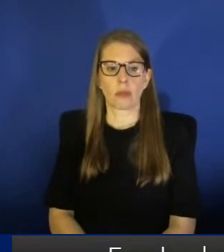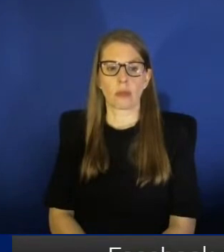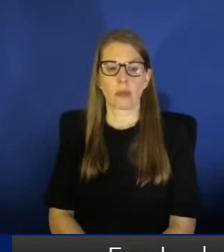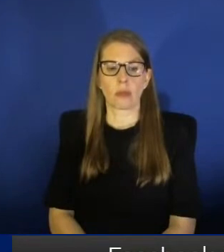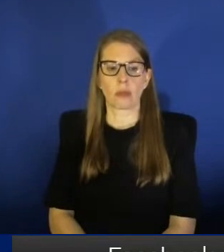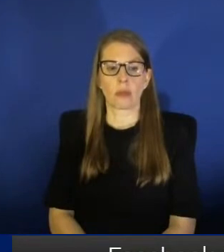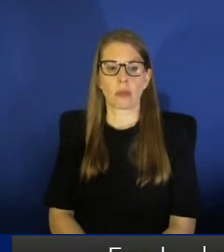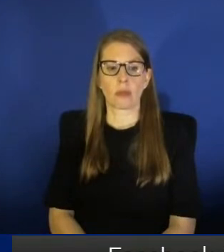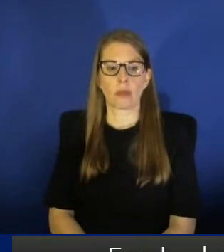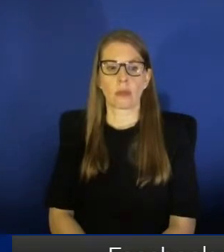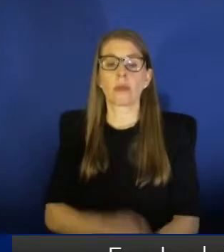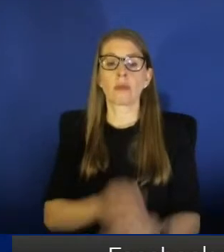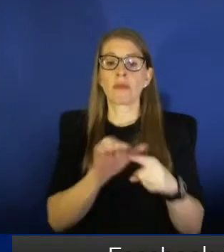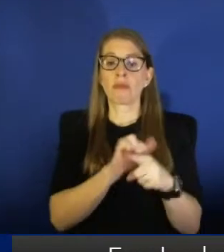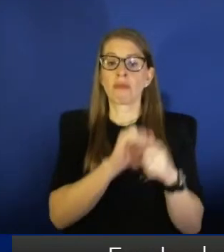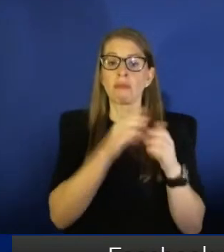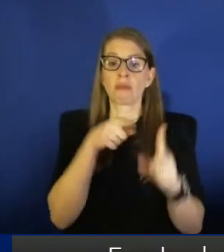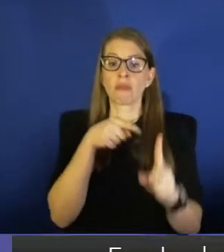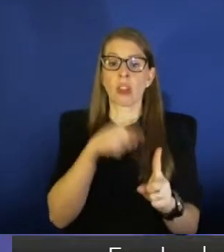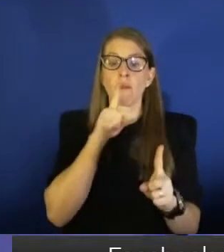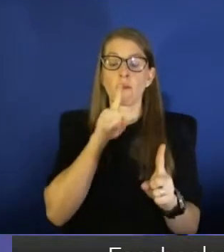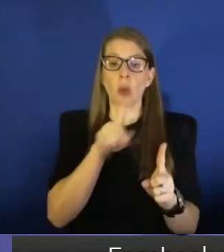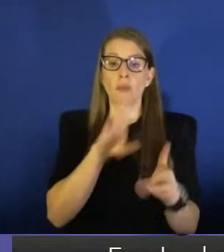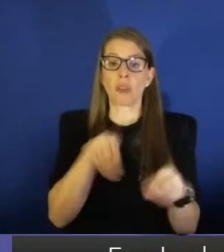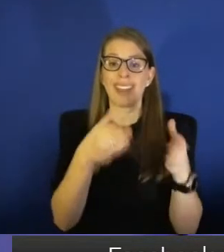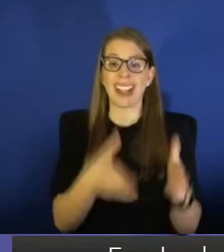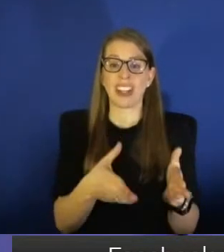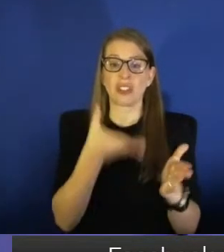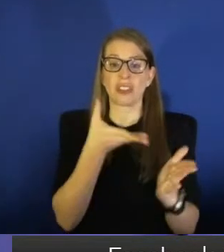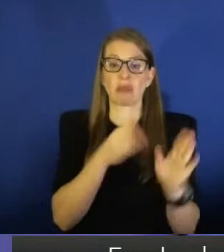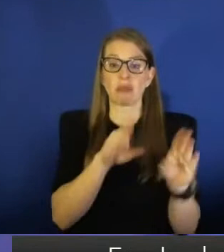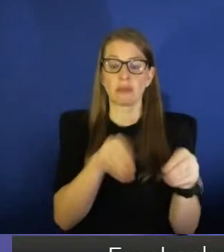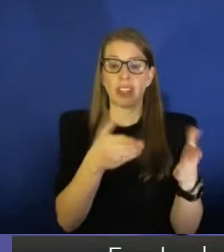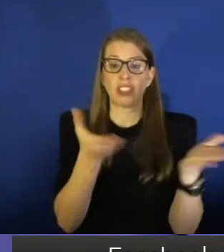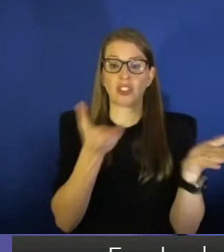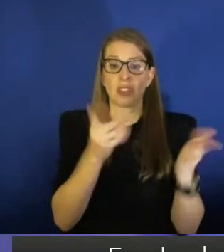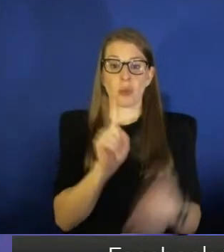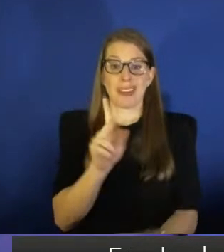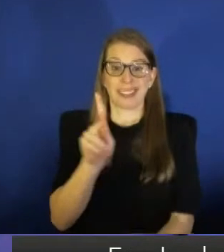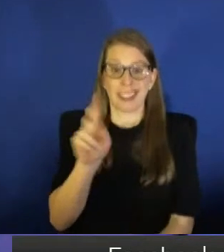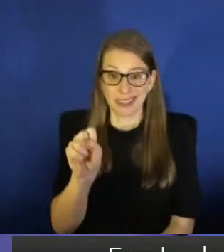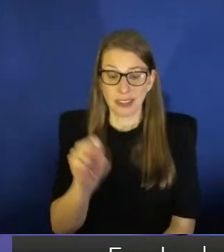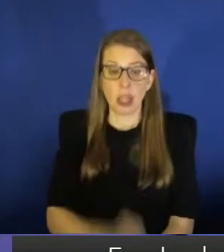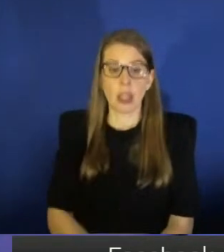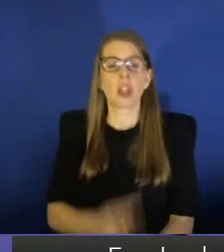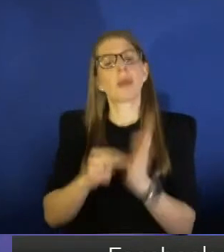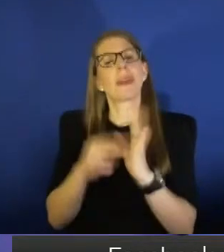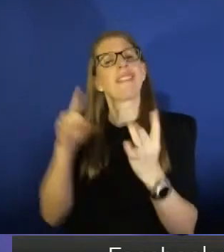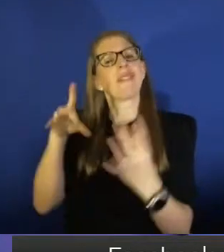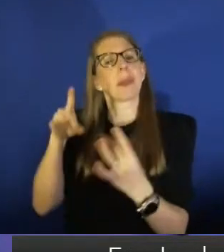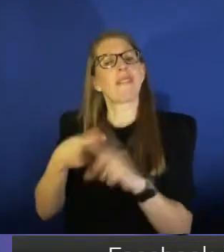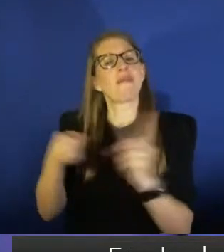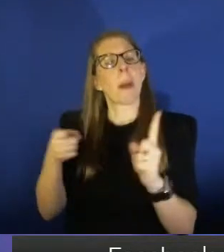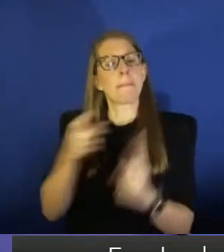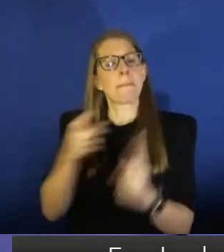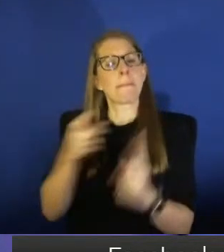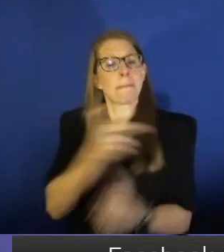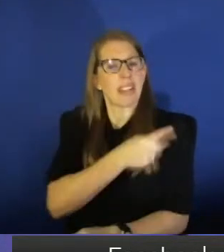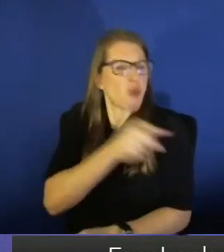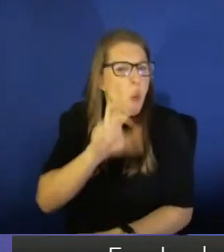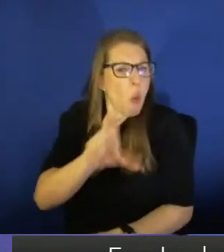will be practicing in rural Kansas. So is this the type of center where you were getting feedback from patients, or was this something that medical